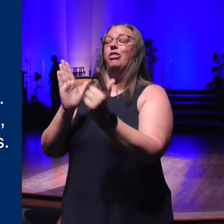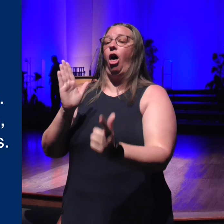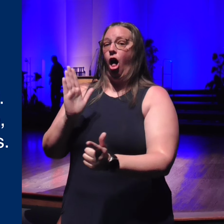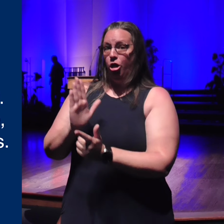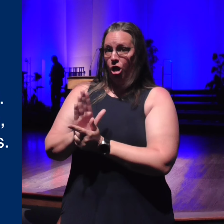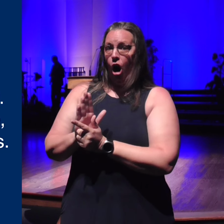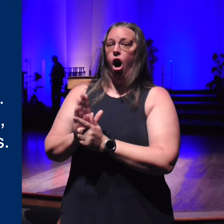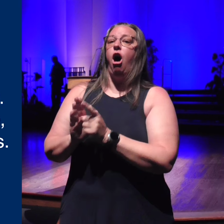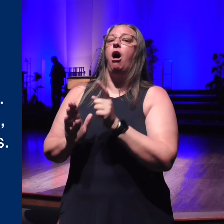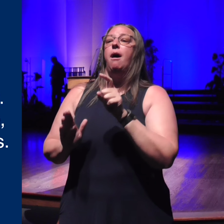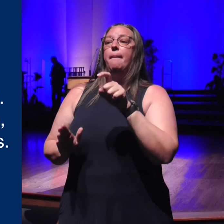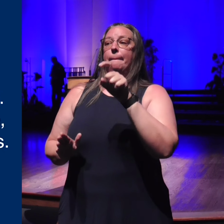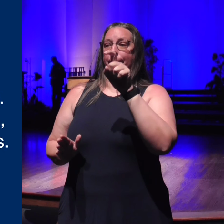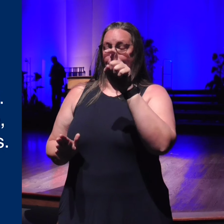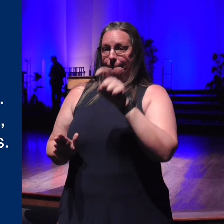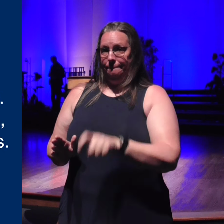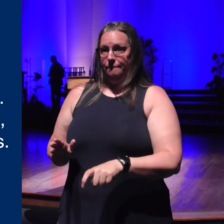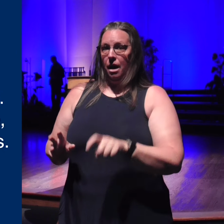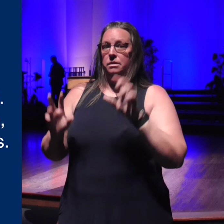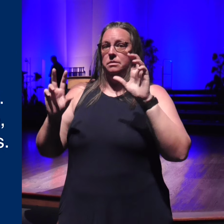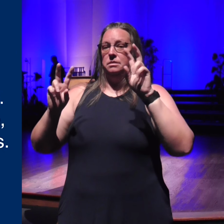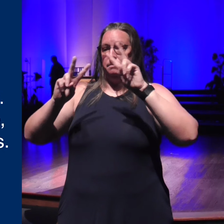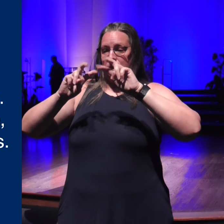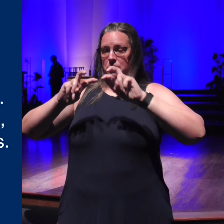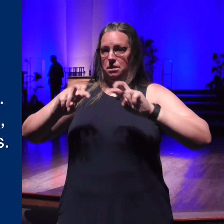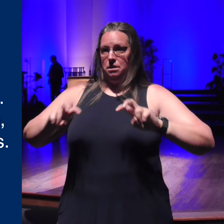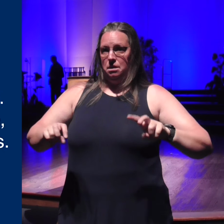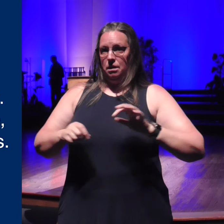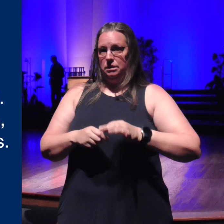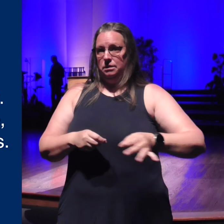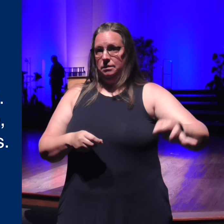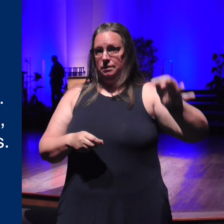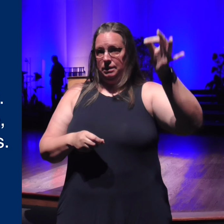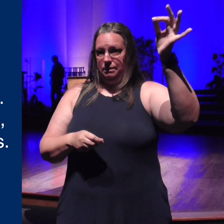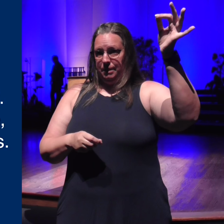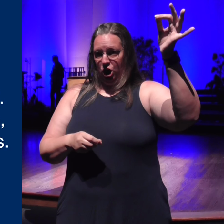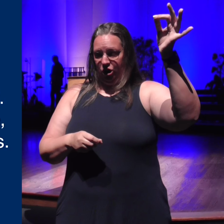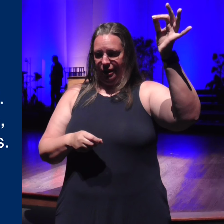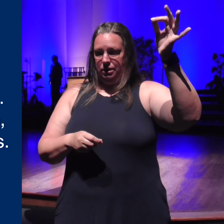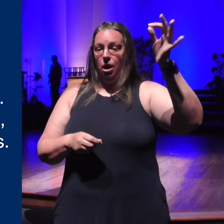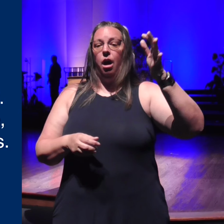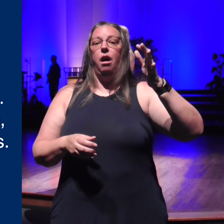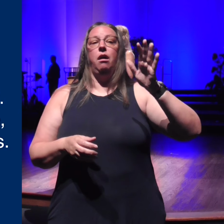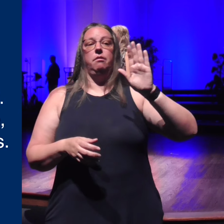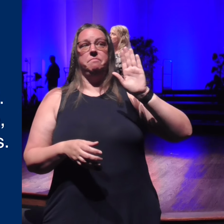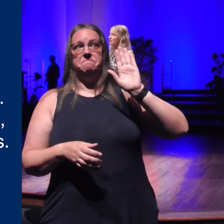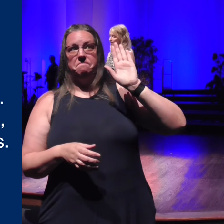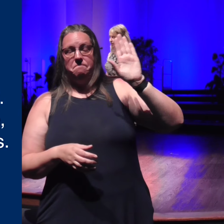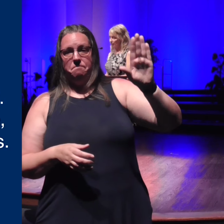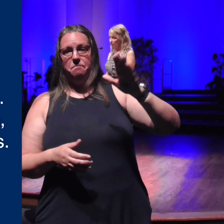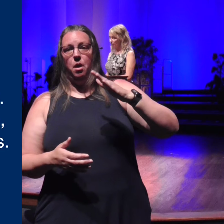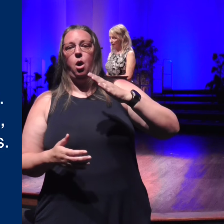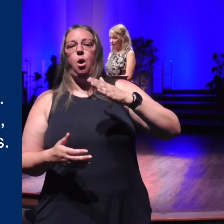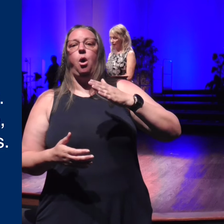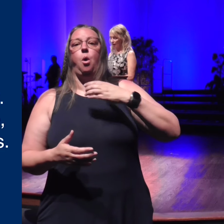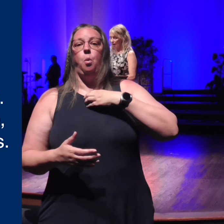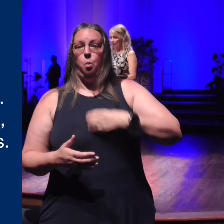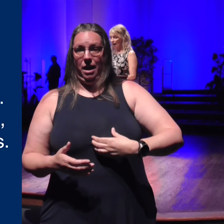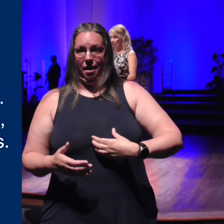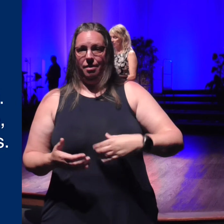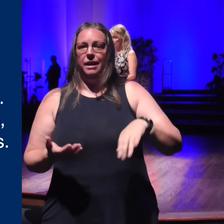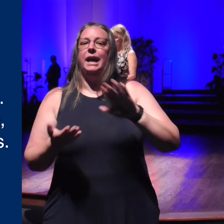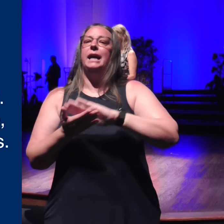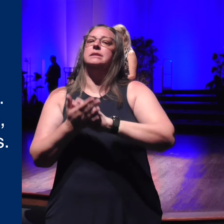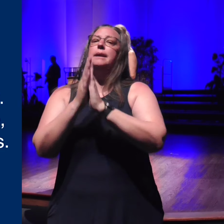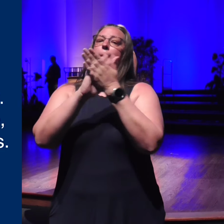under subjection to the Spirit. The will of the Spirit is peace, clear thinking,